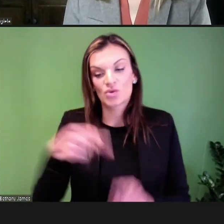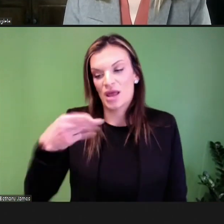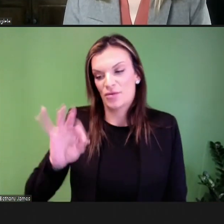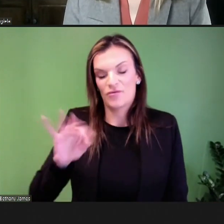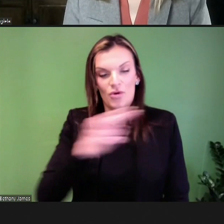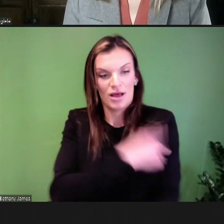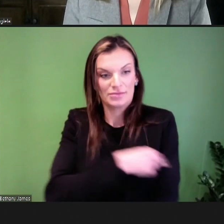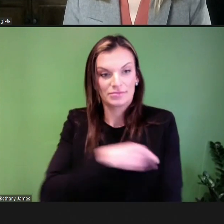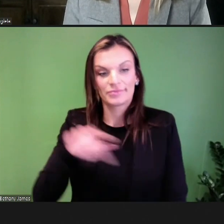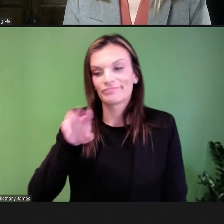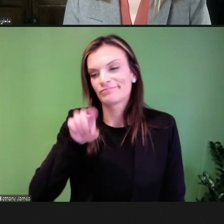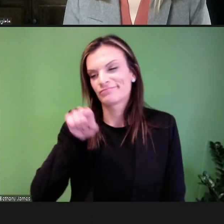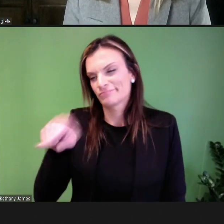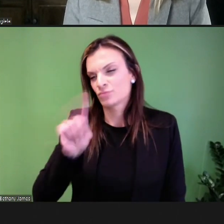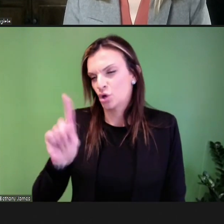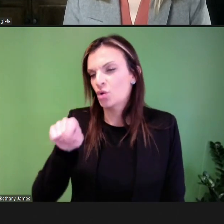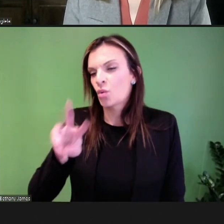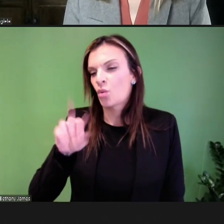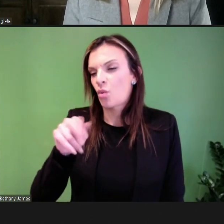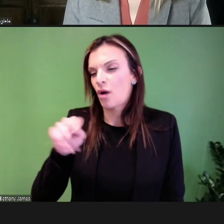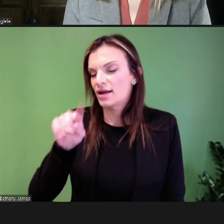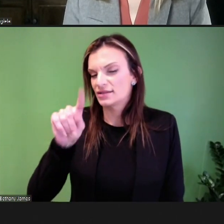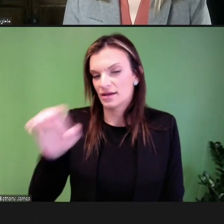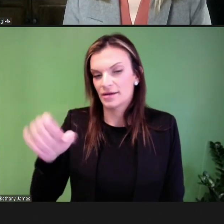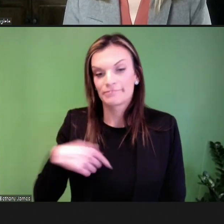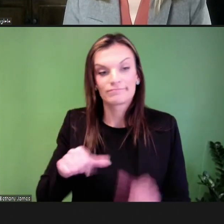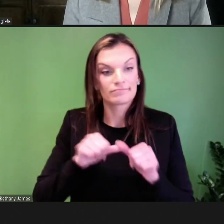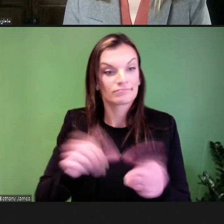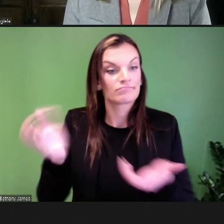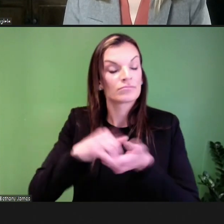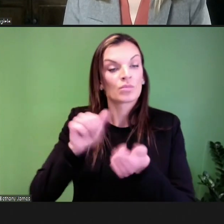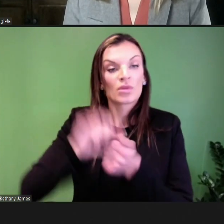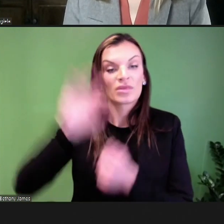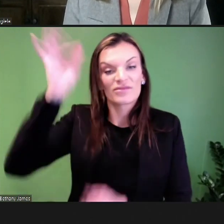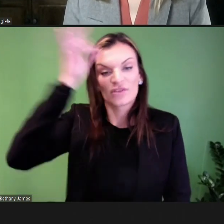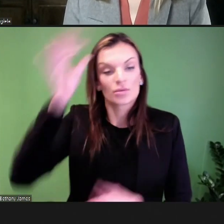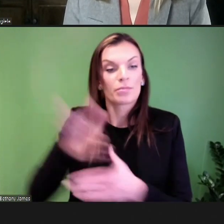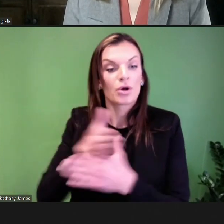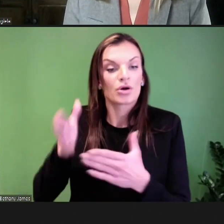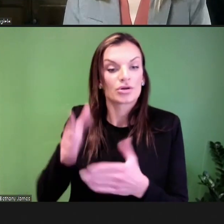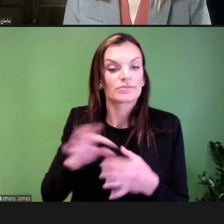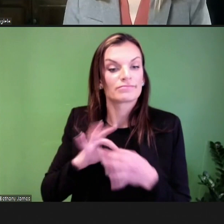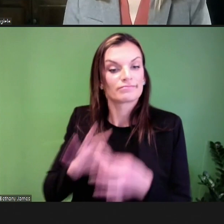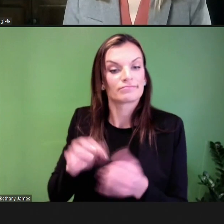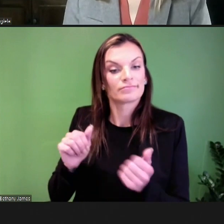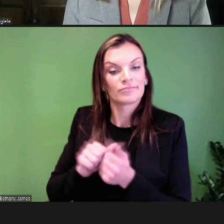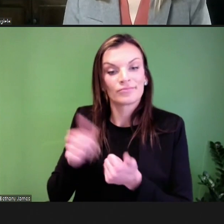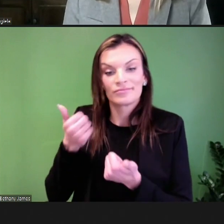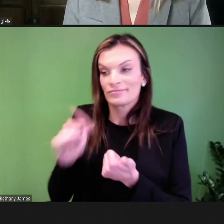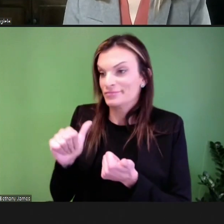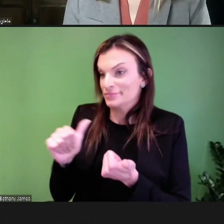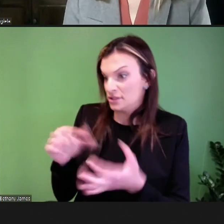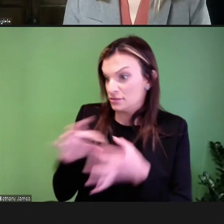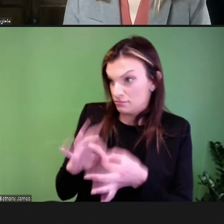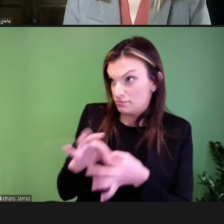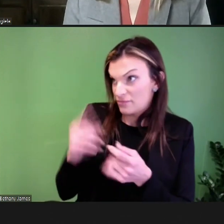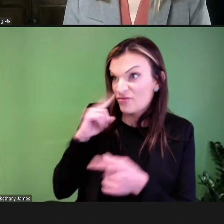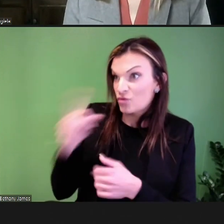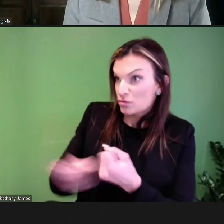in Wyandotte. We continue to work with federal partners on the availability of additional teams to support